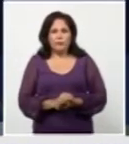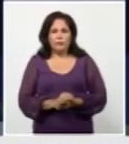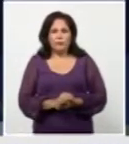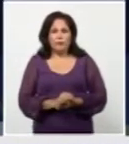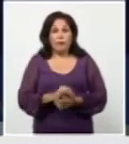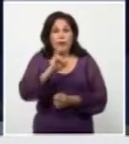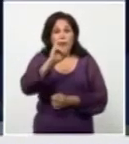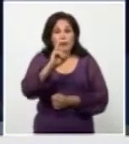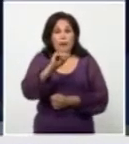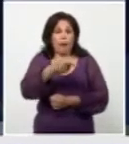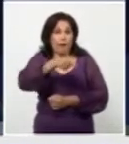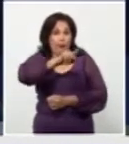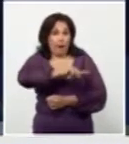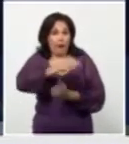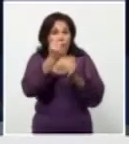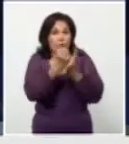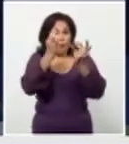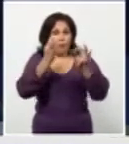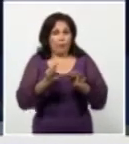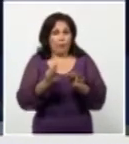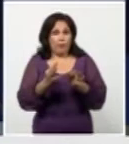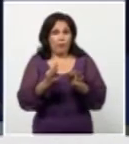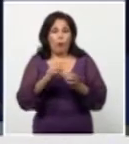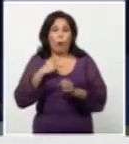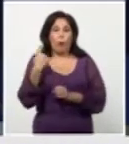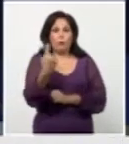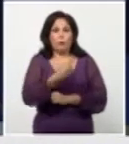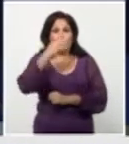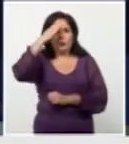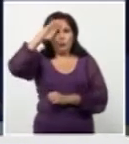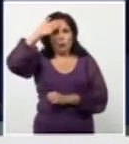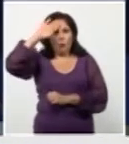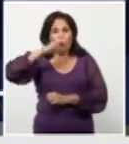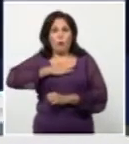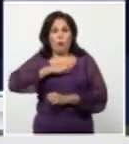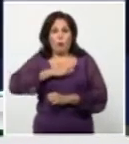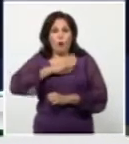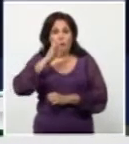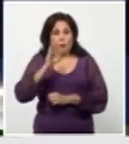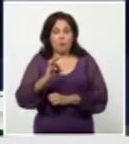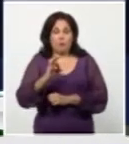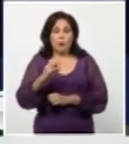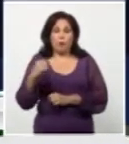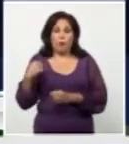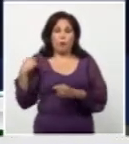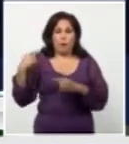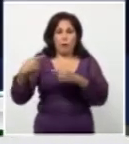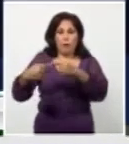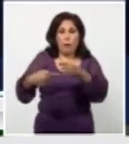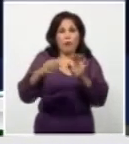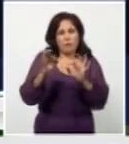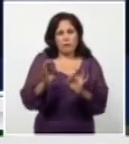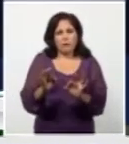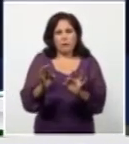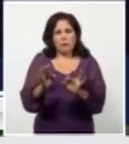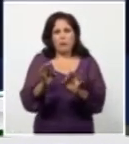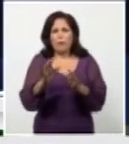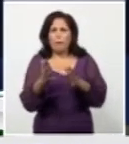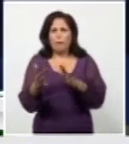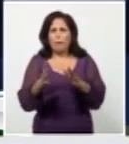The 6 confirmed cases are all Cuban, a pattern that has been going on for over 10 days